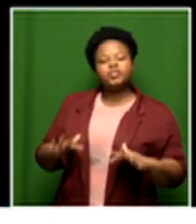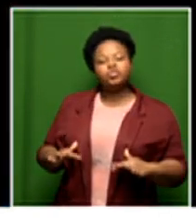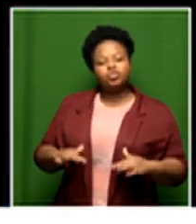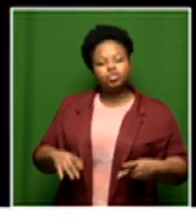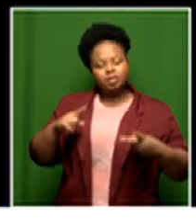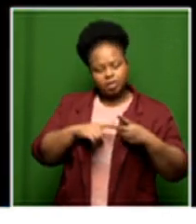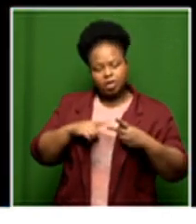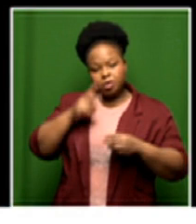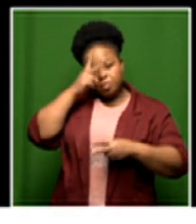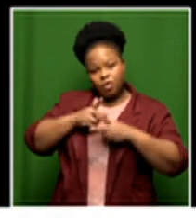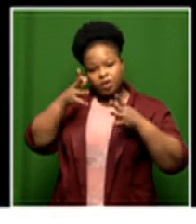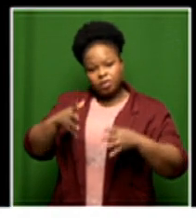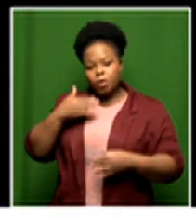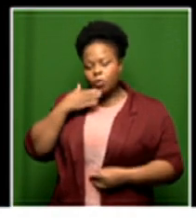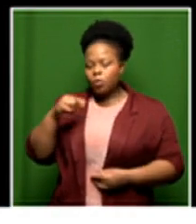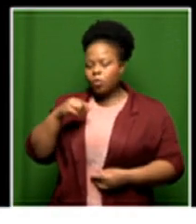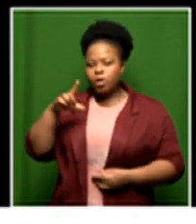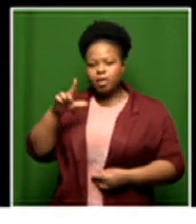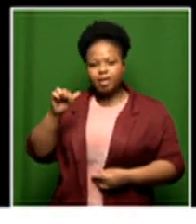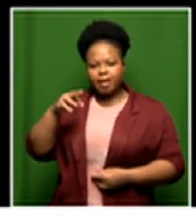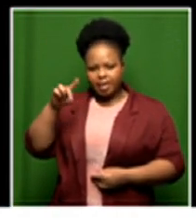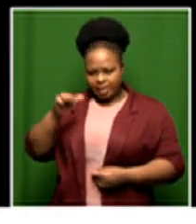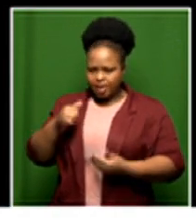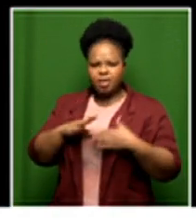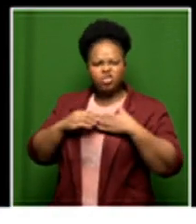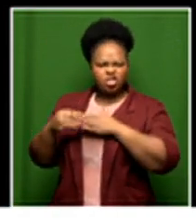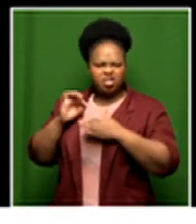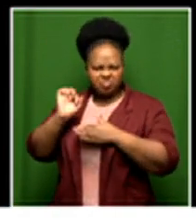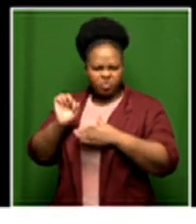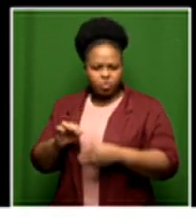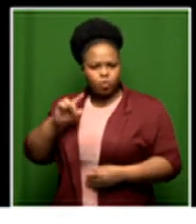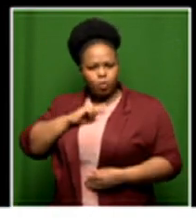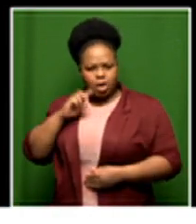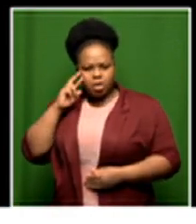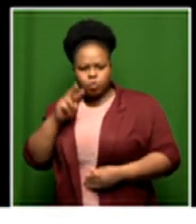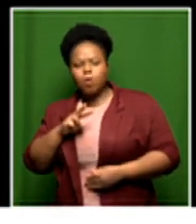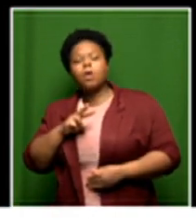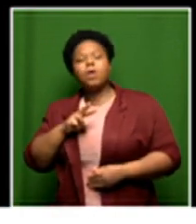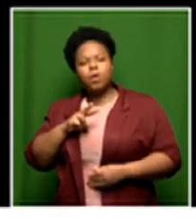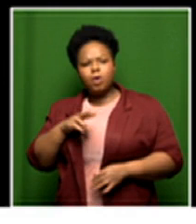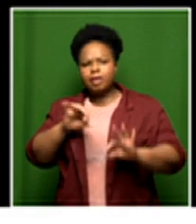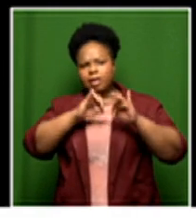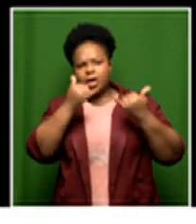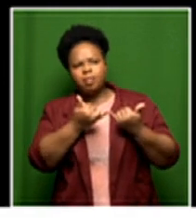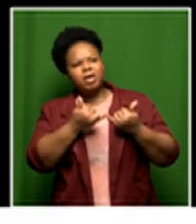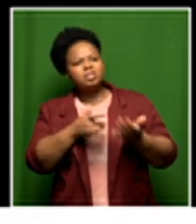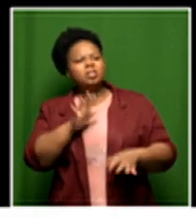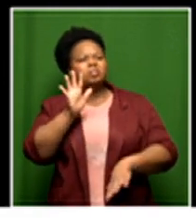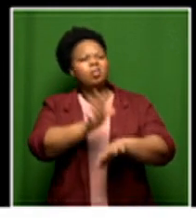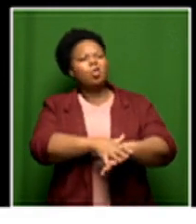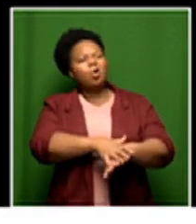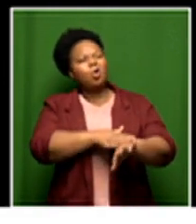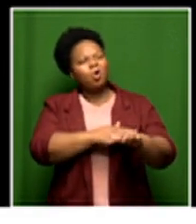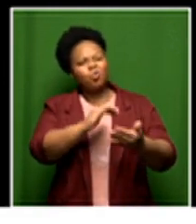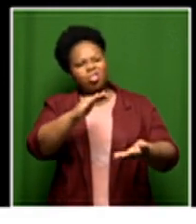of the, Prof. Glenda Gray. And when they noticed that the manufacturers are slow to bring vaccines into